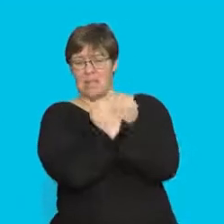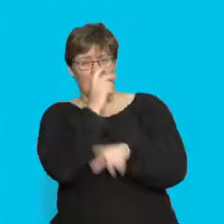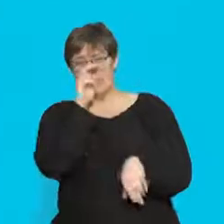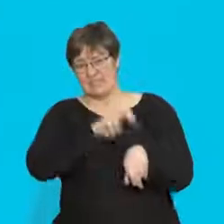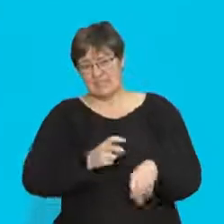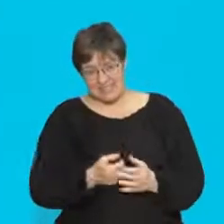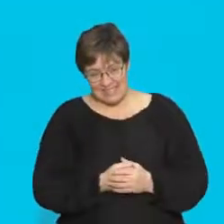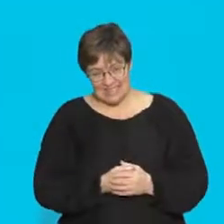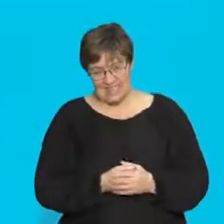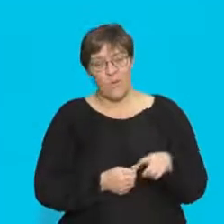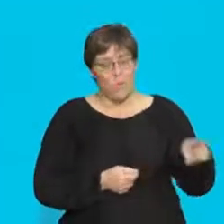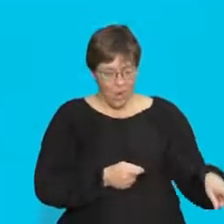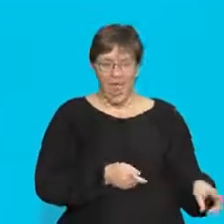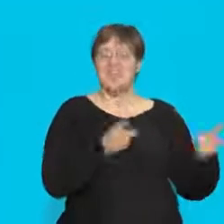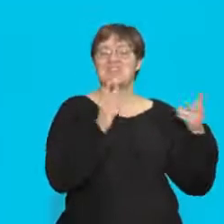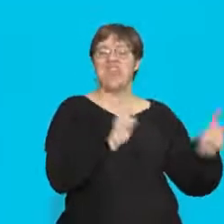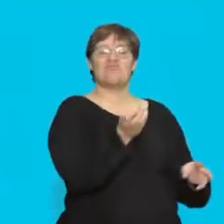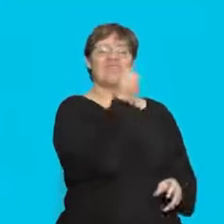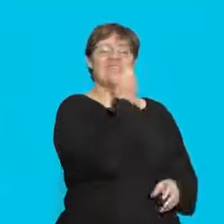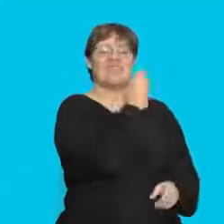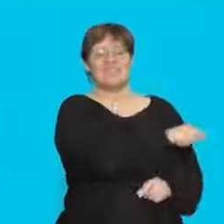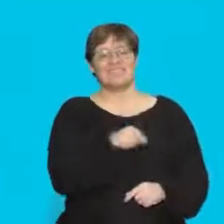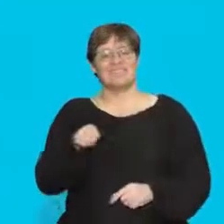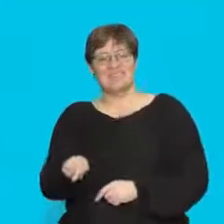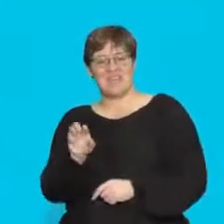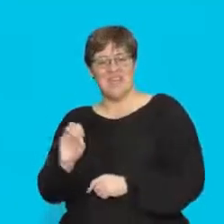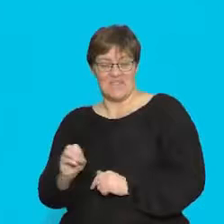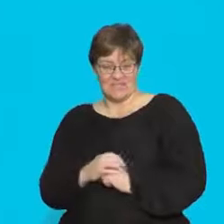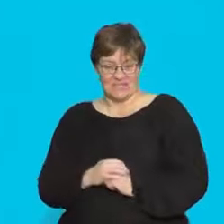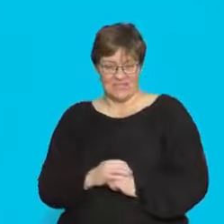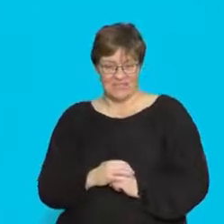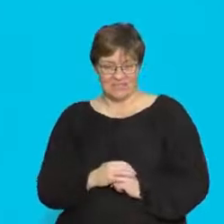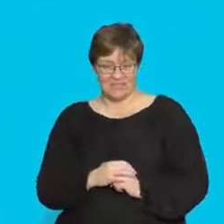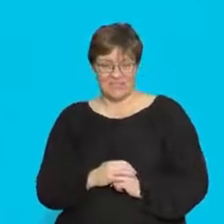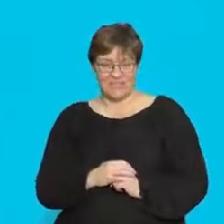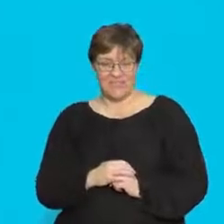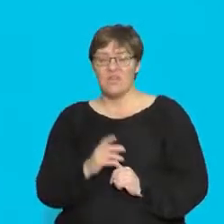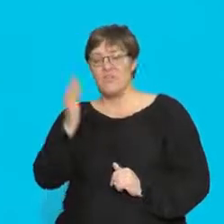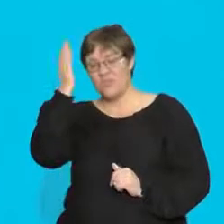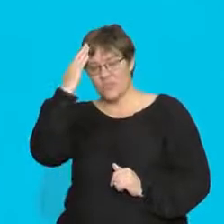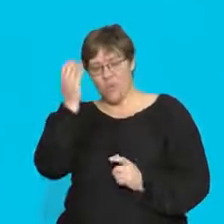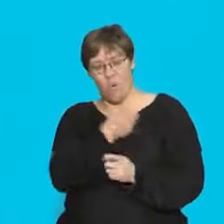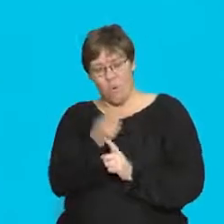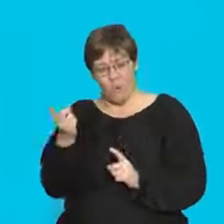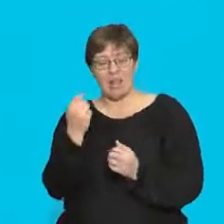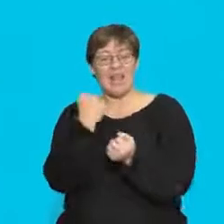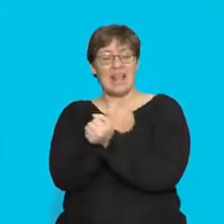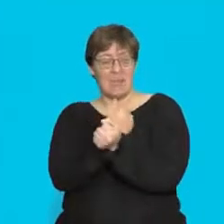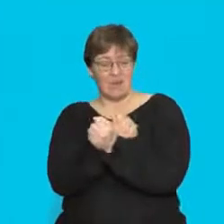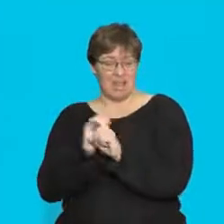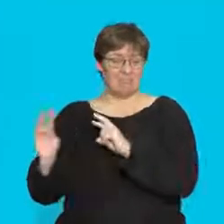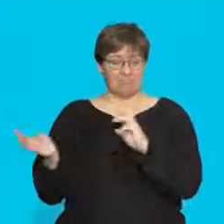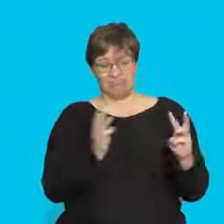pesticides or artificial chemicals to kill the aphids. And we all know about the problems associated